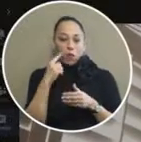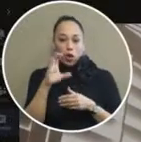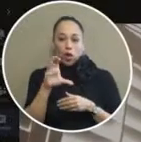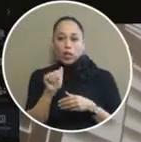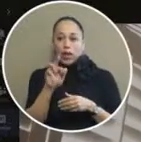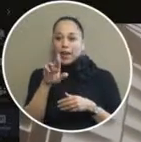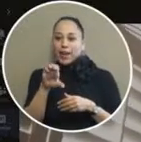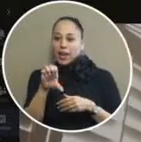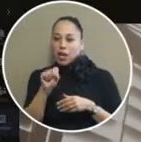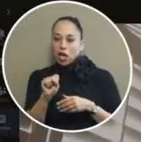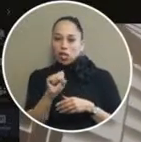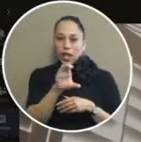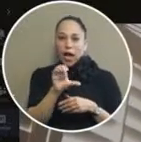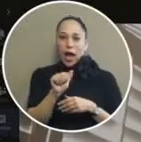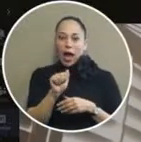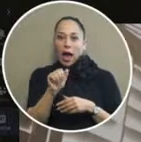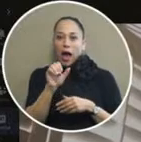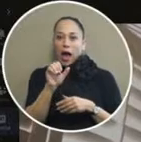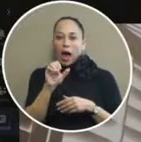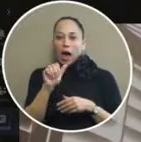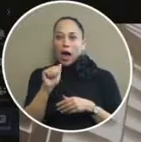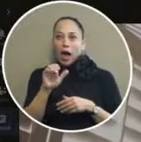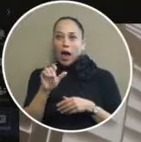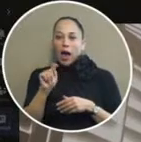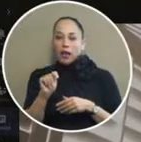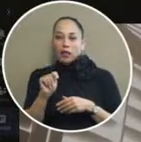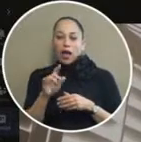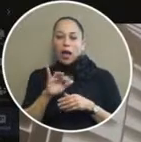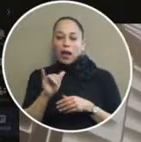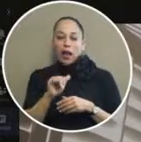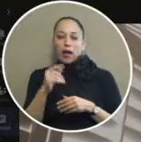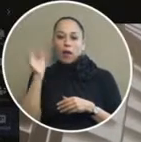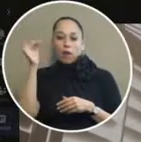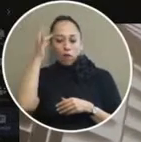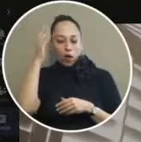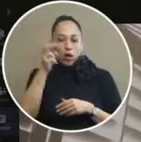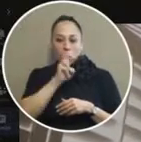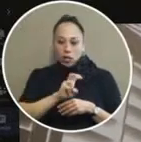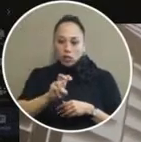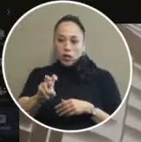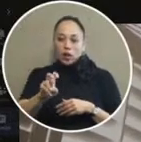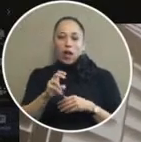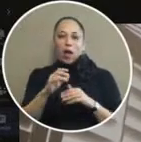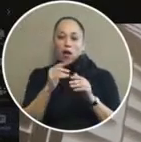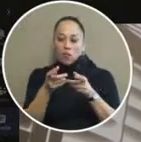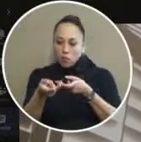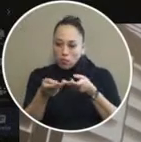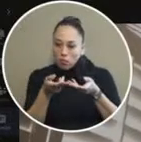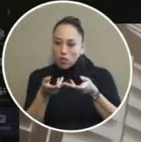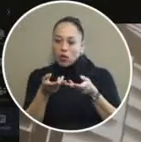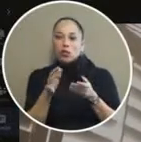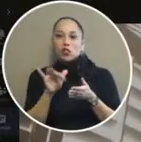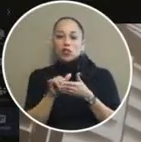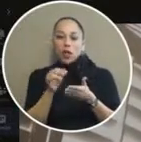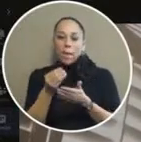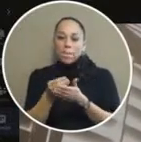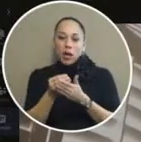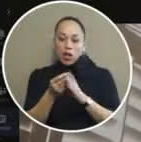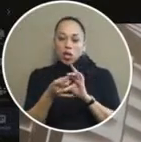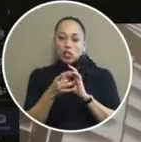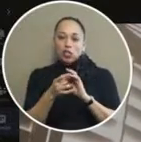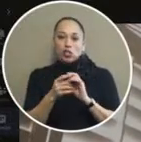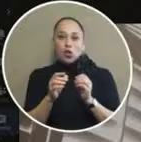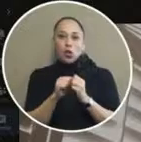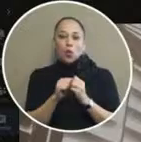Act. And we also included other areas like federal transit and federal aviation, and those dollars that were associated